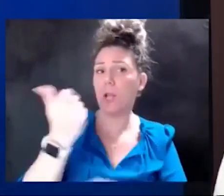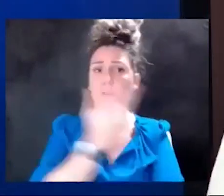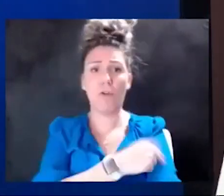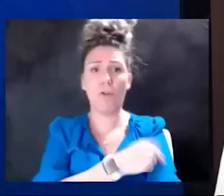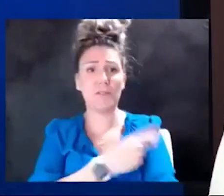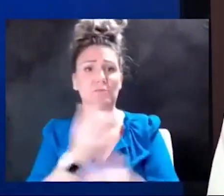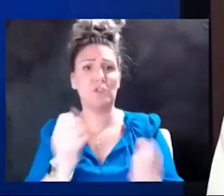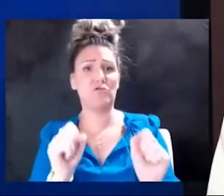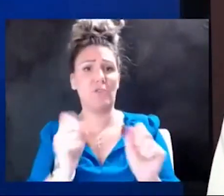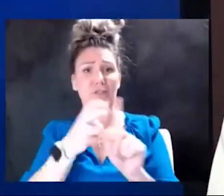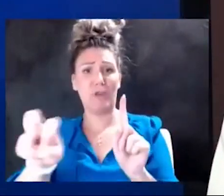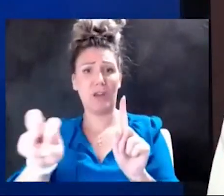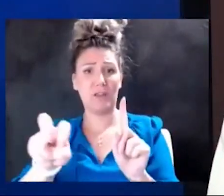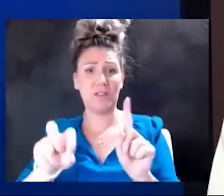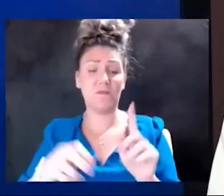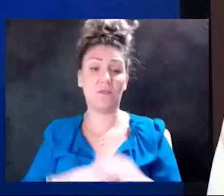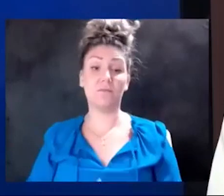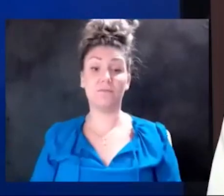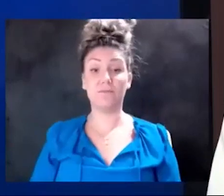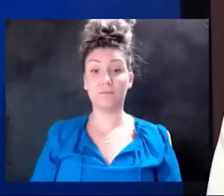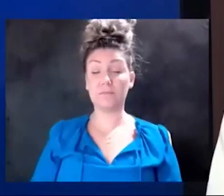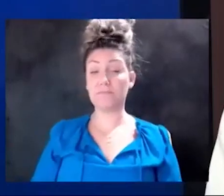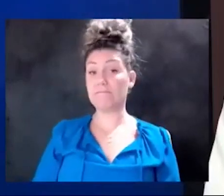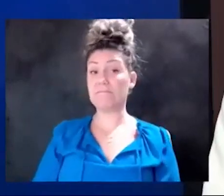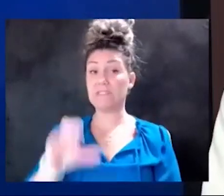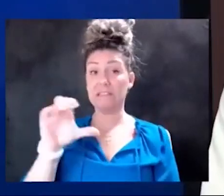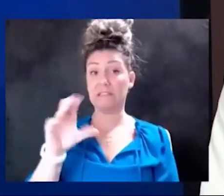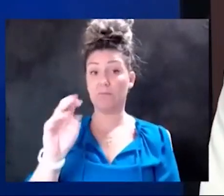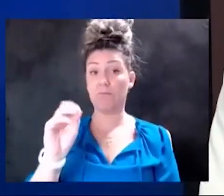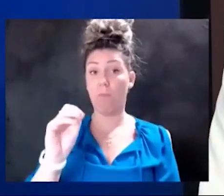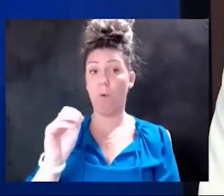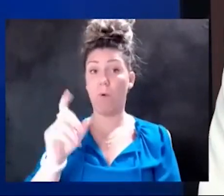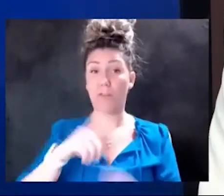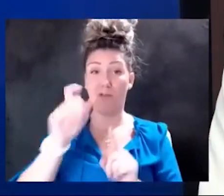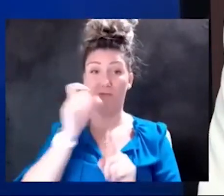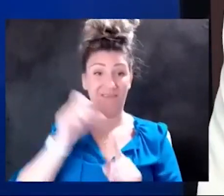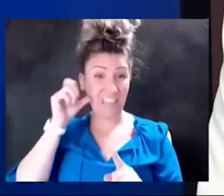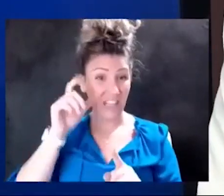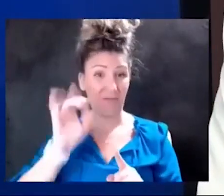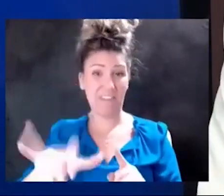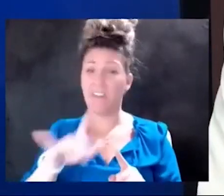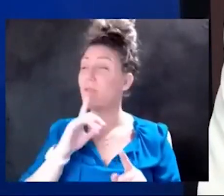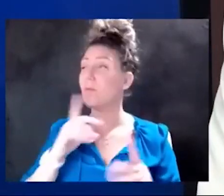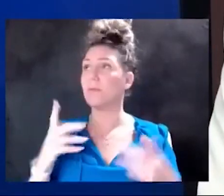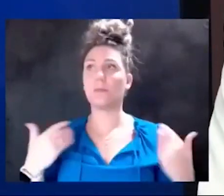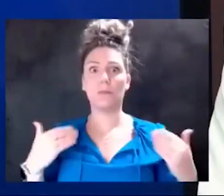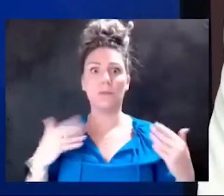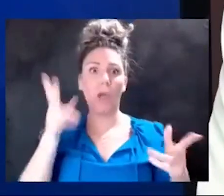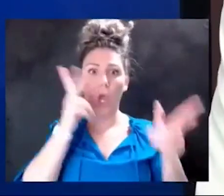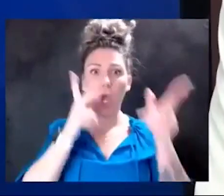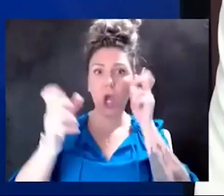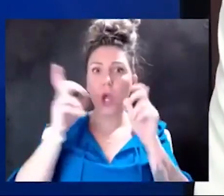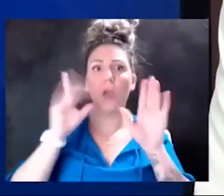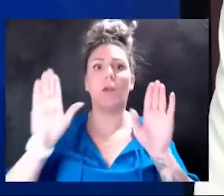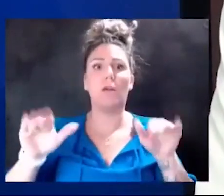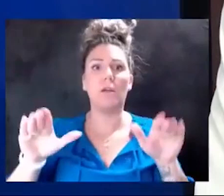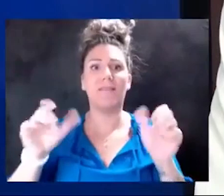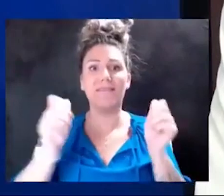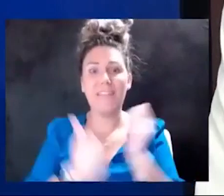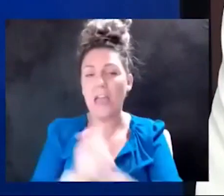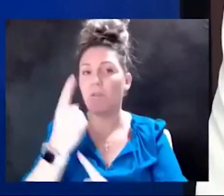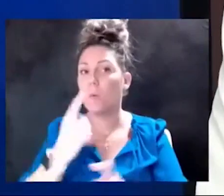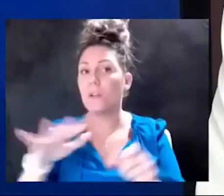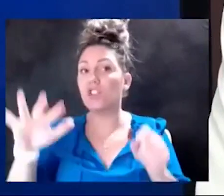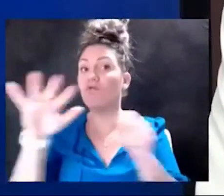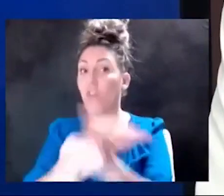to. And on our CMO call yesterday, that was what we were hearing. Guys, everybody's full, and it's not